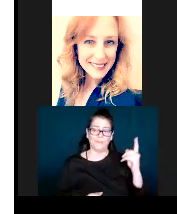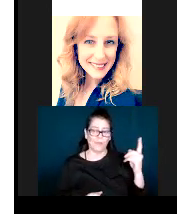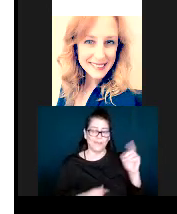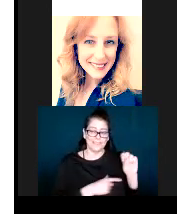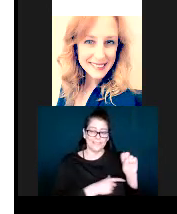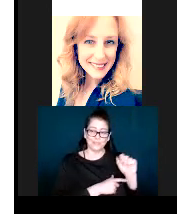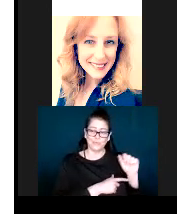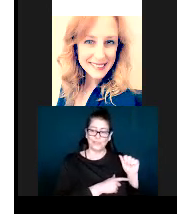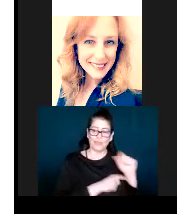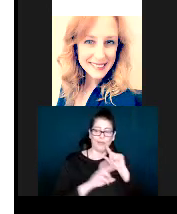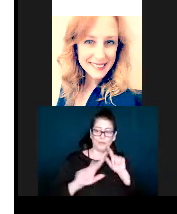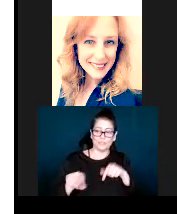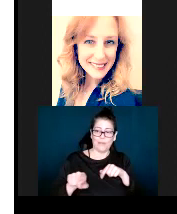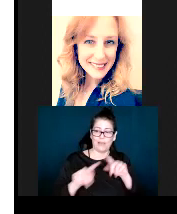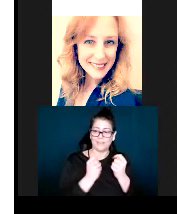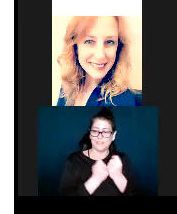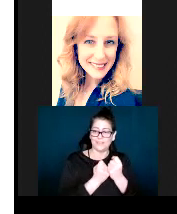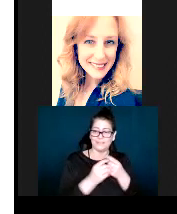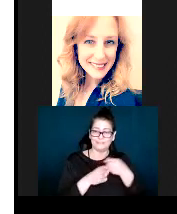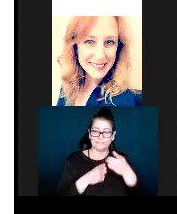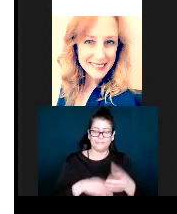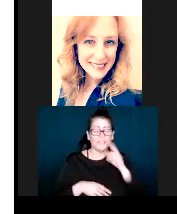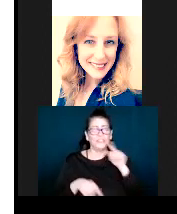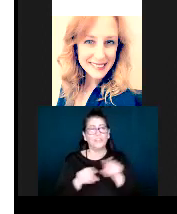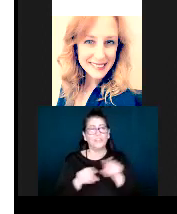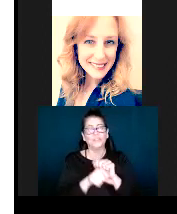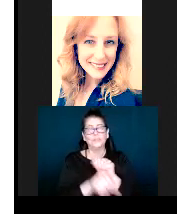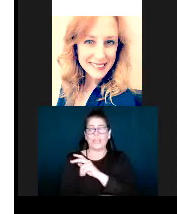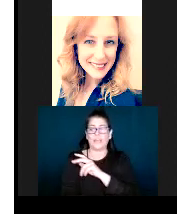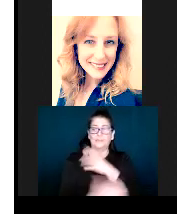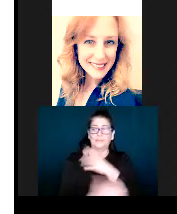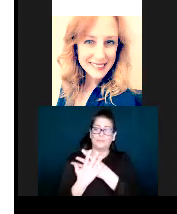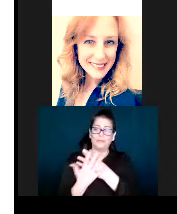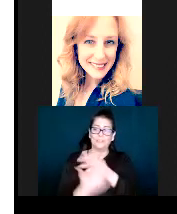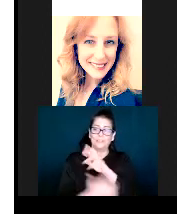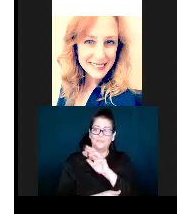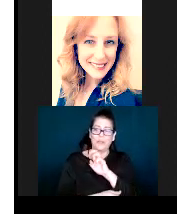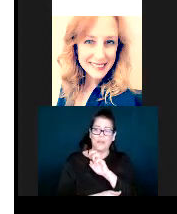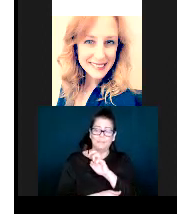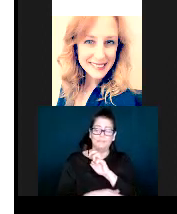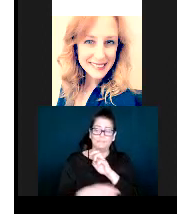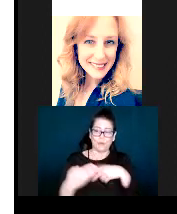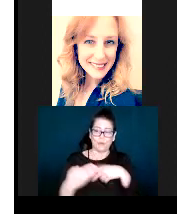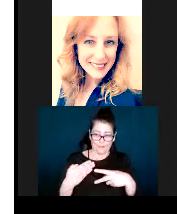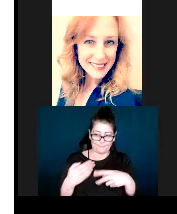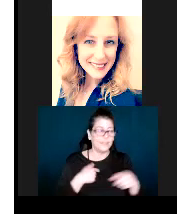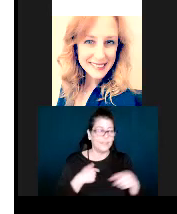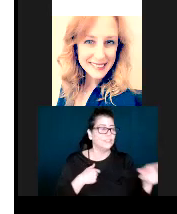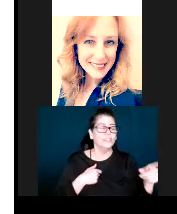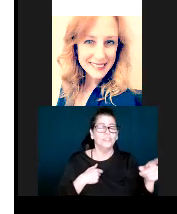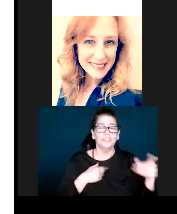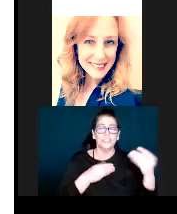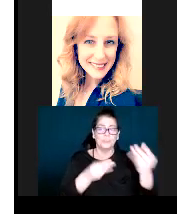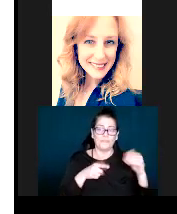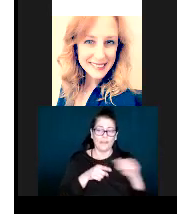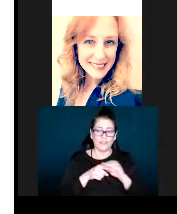team specialists, she also works with our prison rape elimination program, provided this training for us. So I'll make sure that